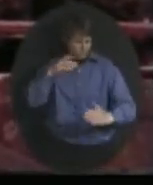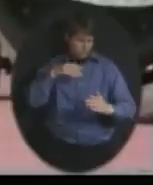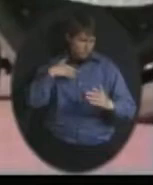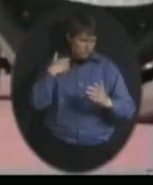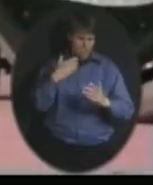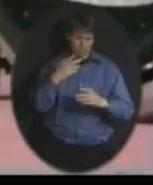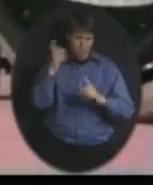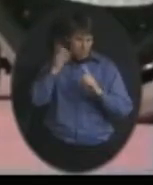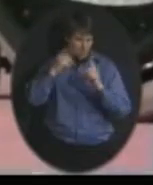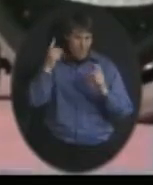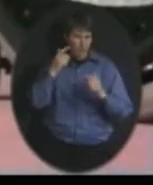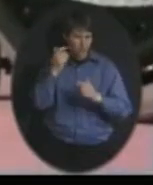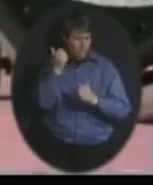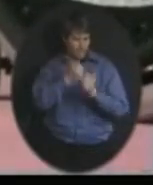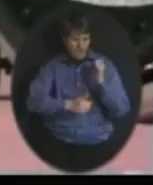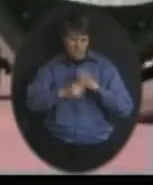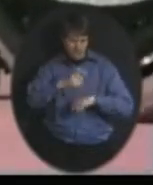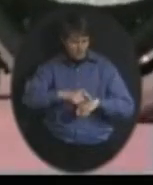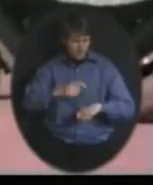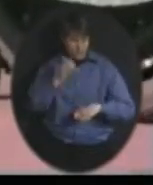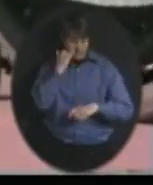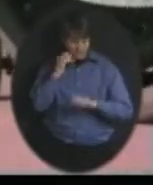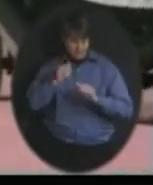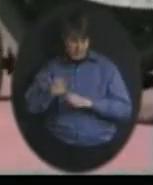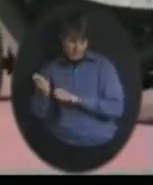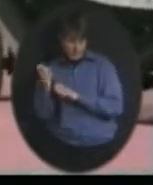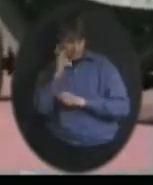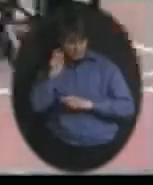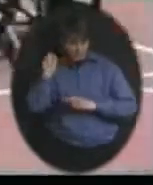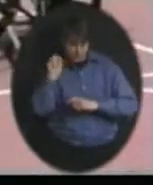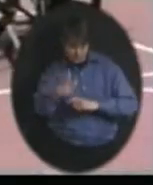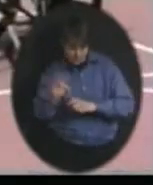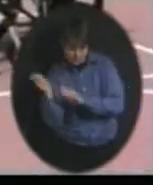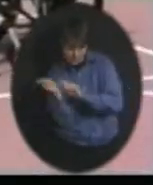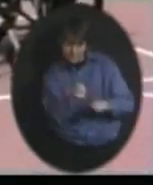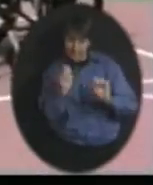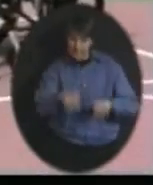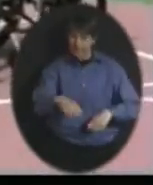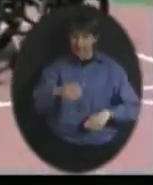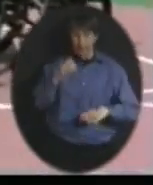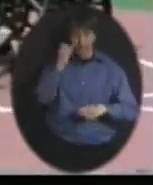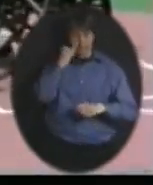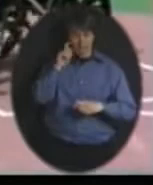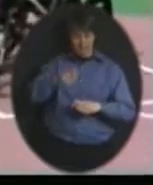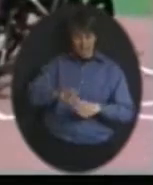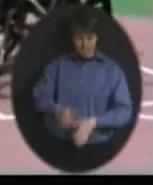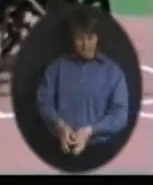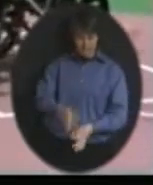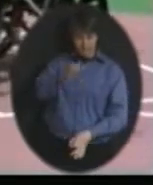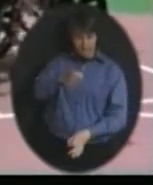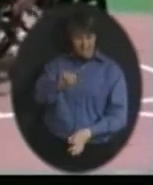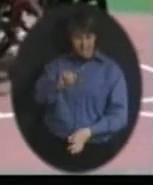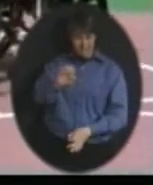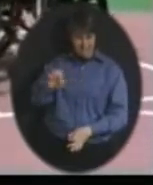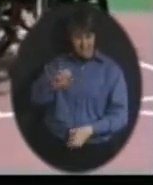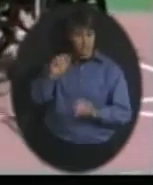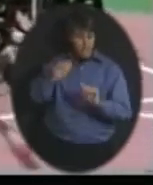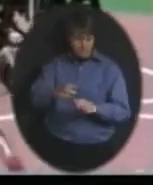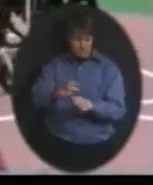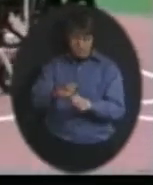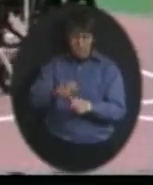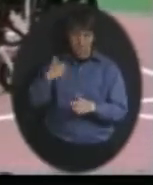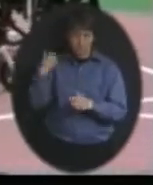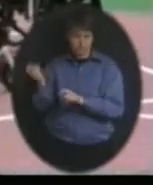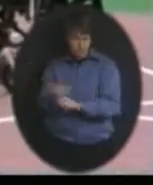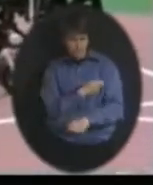inning. And if they can hit with a pitch, we'll throw them a pitch. If they can hit off a tee, they'll hit off a tee. In order